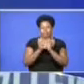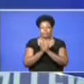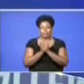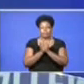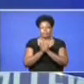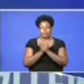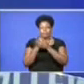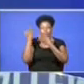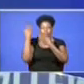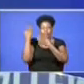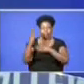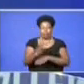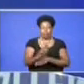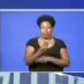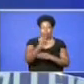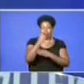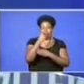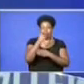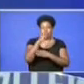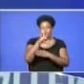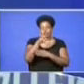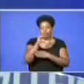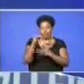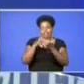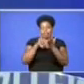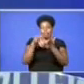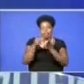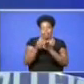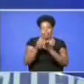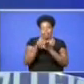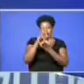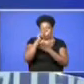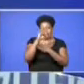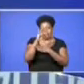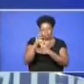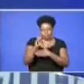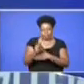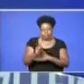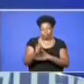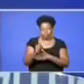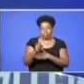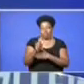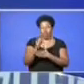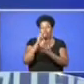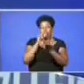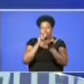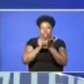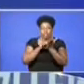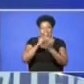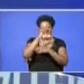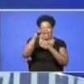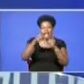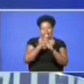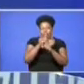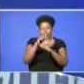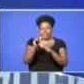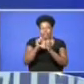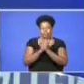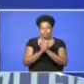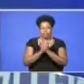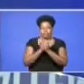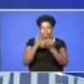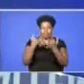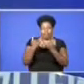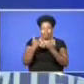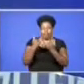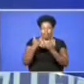Meanwhile, with Bahamians consuming an estimated 40 million pounds of poultry annually, specifically chicken, poultry farmer and lecturer at the University